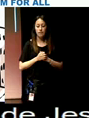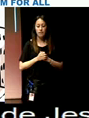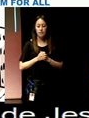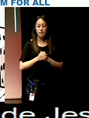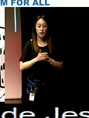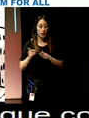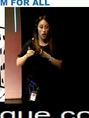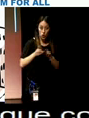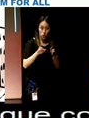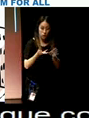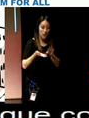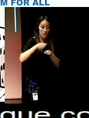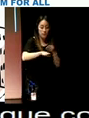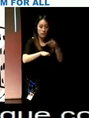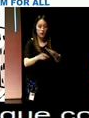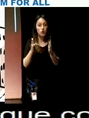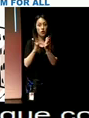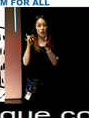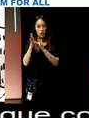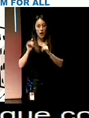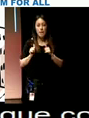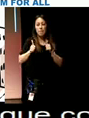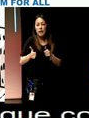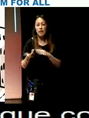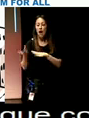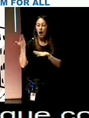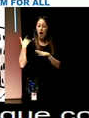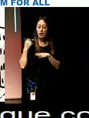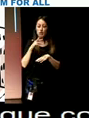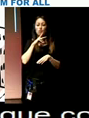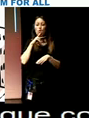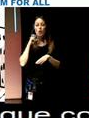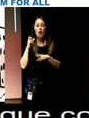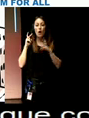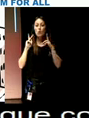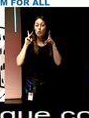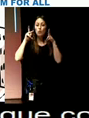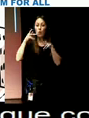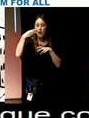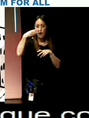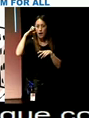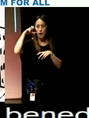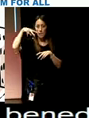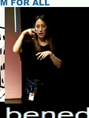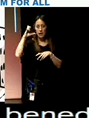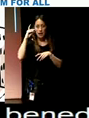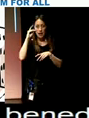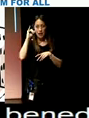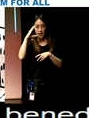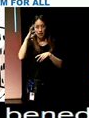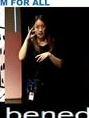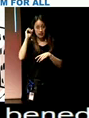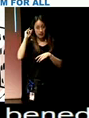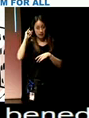place in Israel, and he wrote in his book, With Jesus Through Galilee, according to the fifth gospel. Fifth